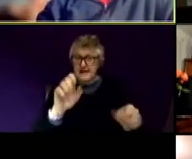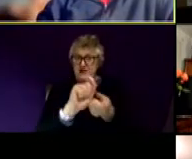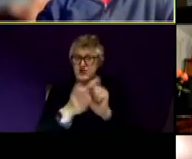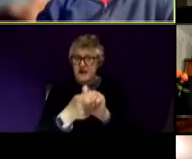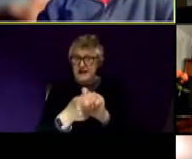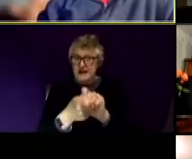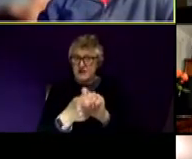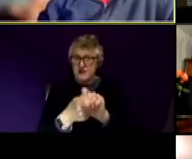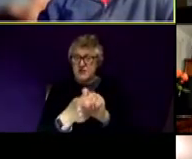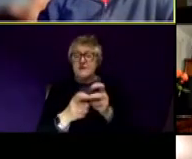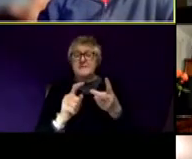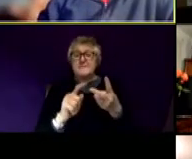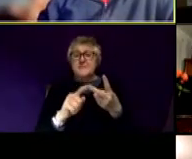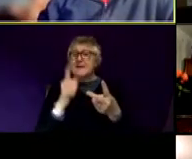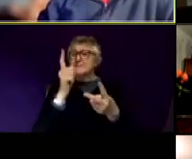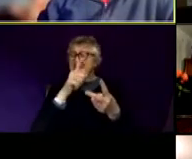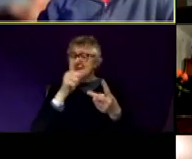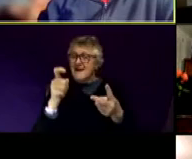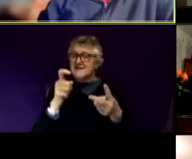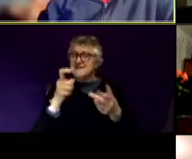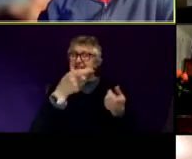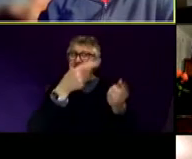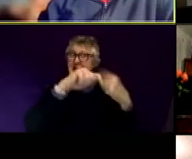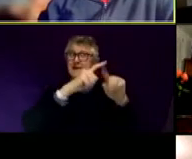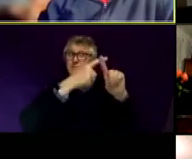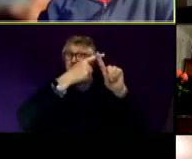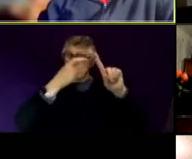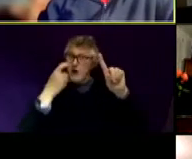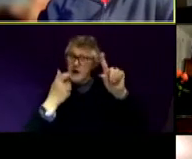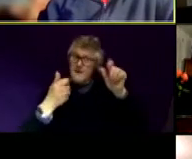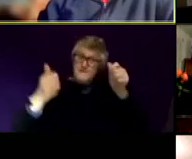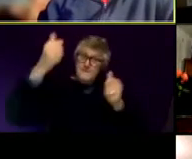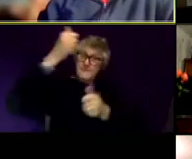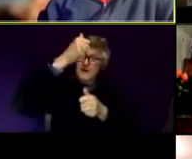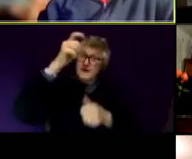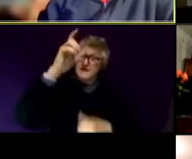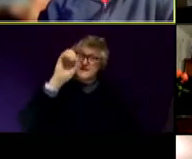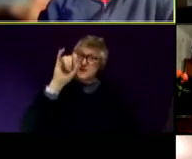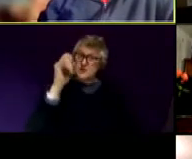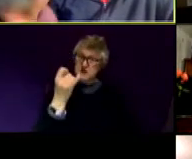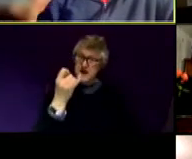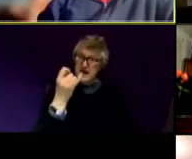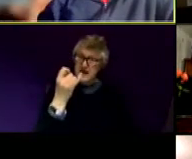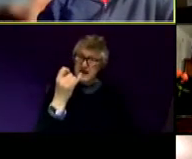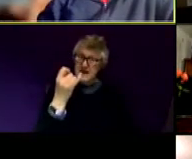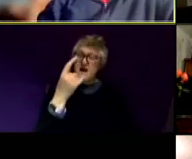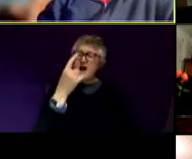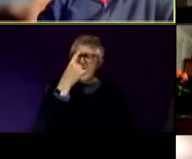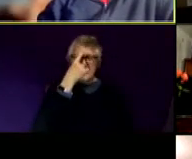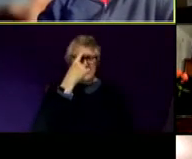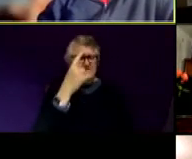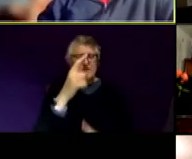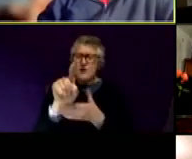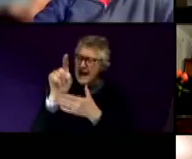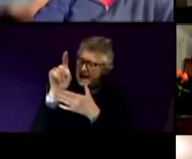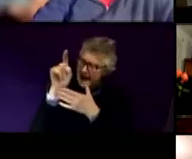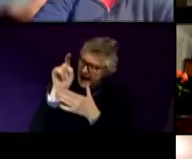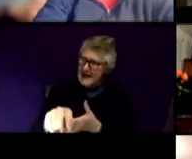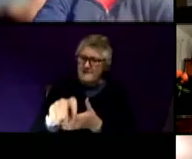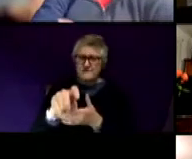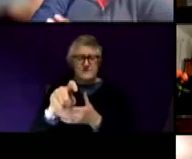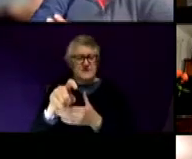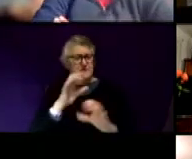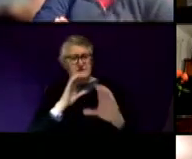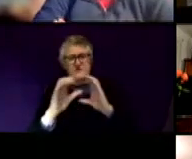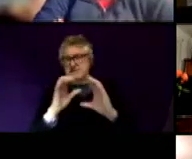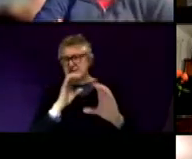too, I think there has to be conversations happening here. That's all I say. Thank you. I'm just going to